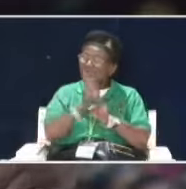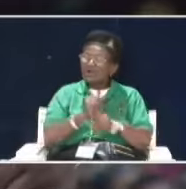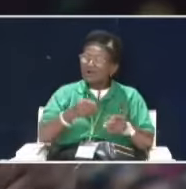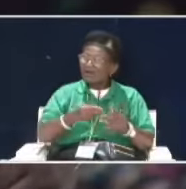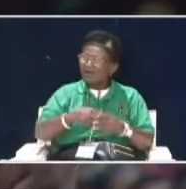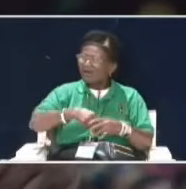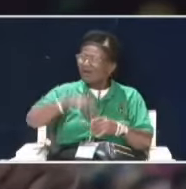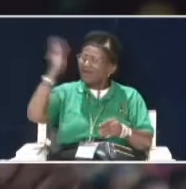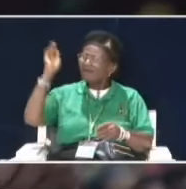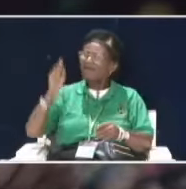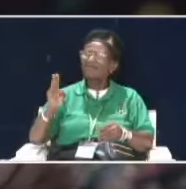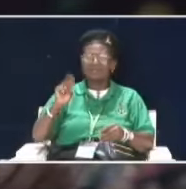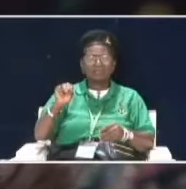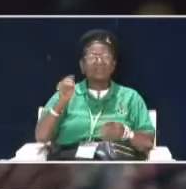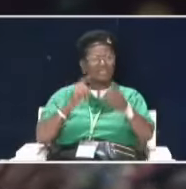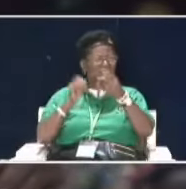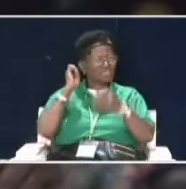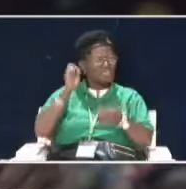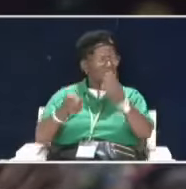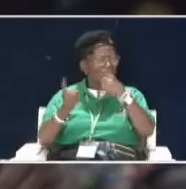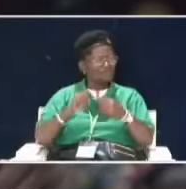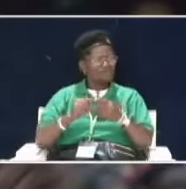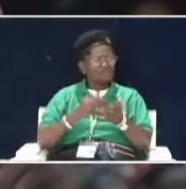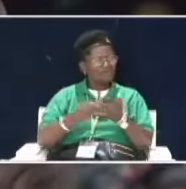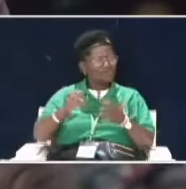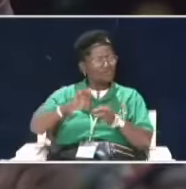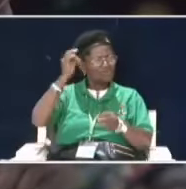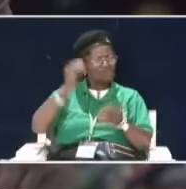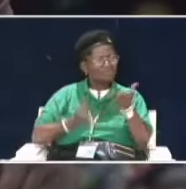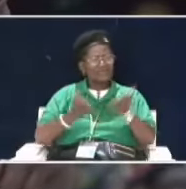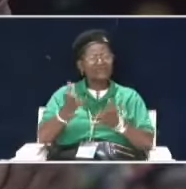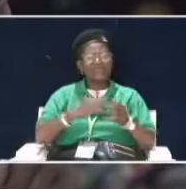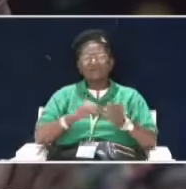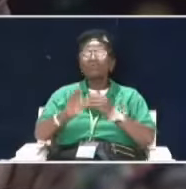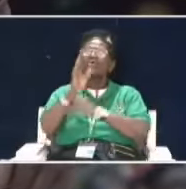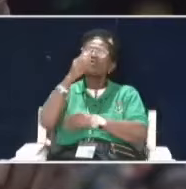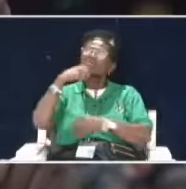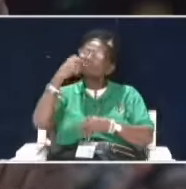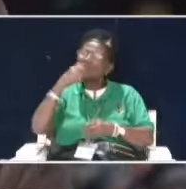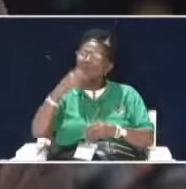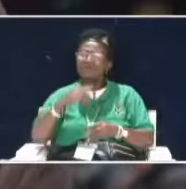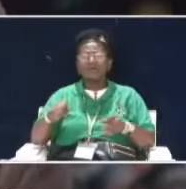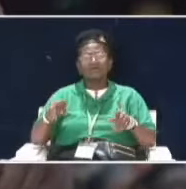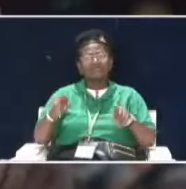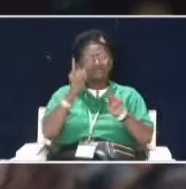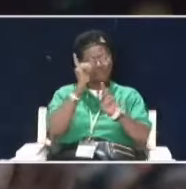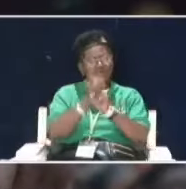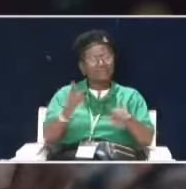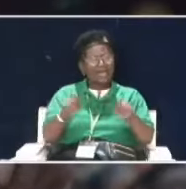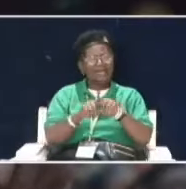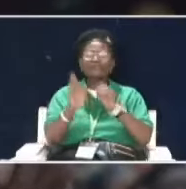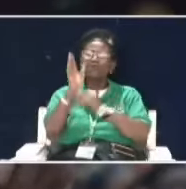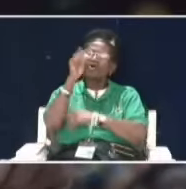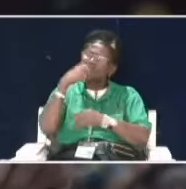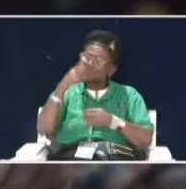And he came to the Holy Ghost service and God spoke, just as God is speaking to someone